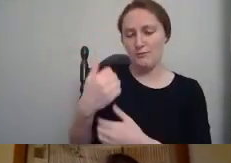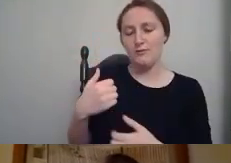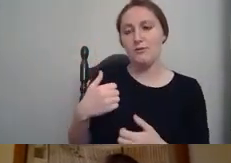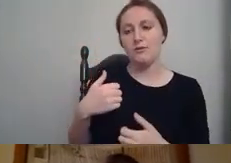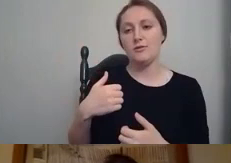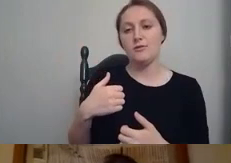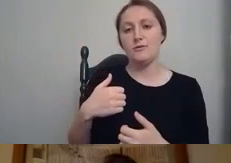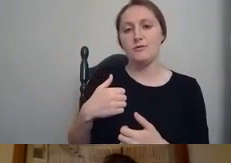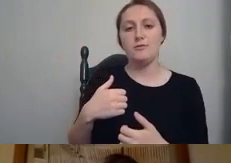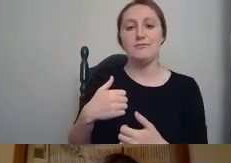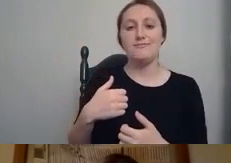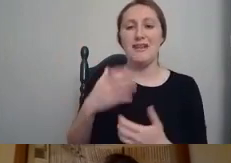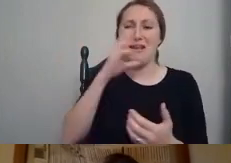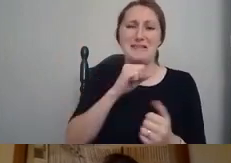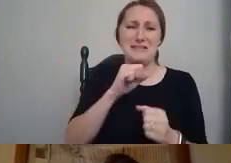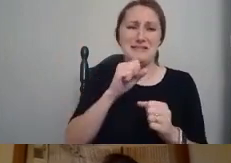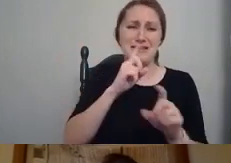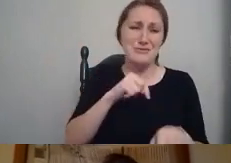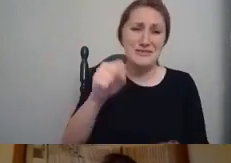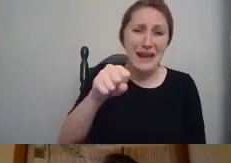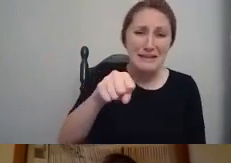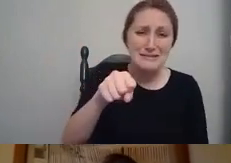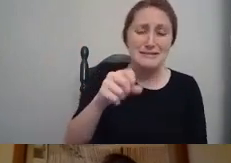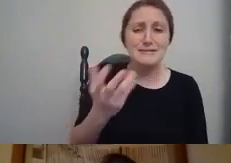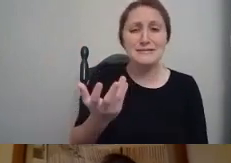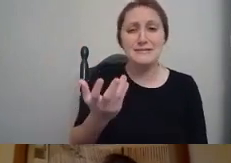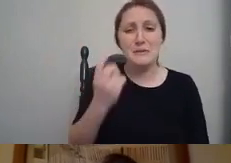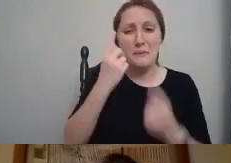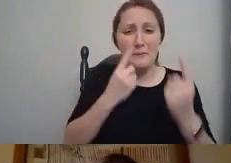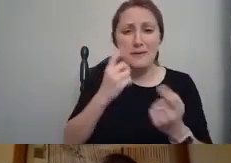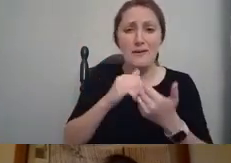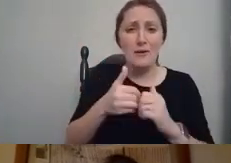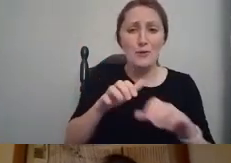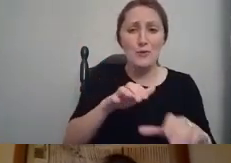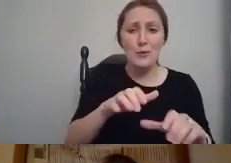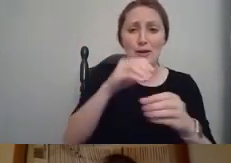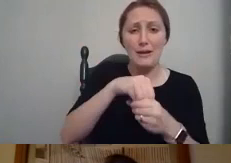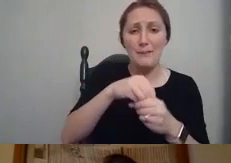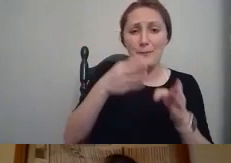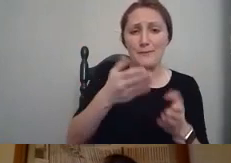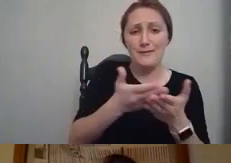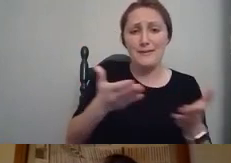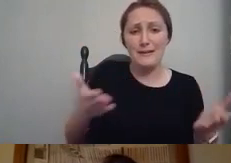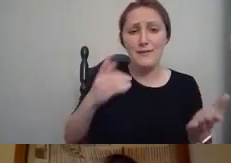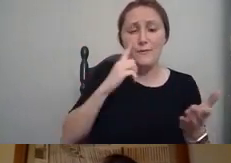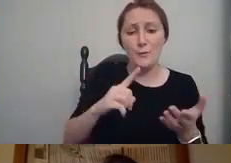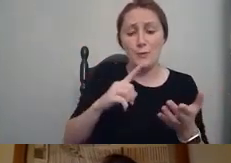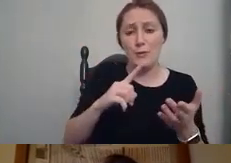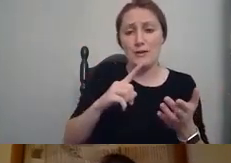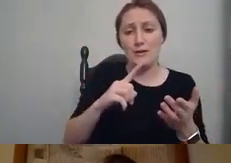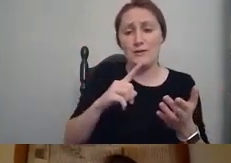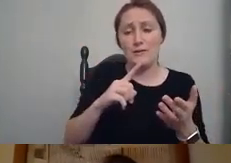so I guess the answer is yes. They are considering how they can do some in-person things for our more